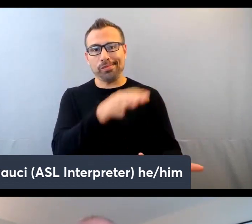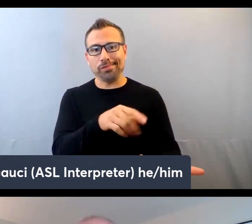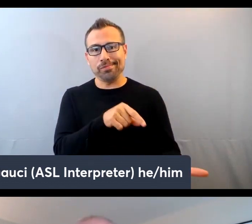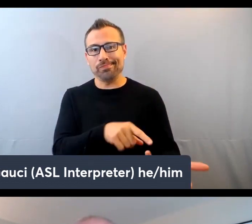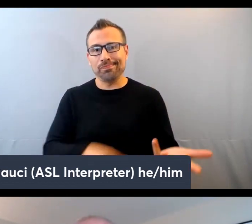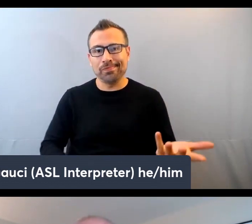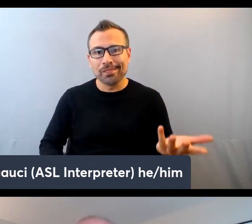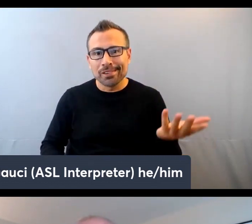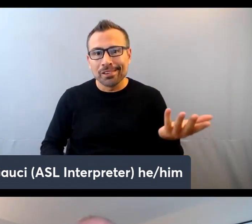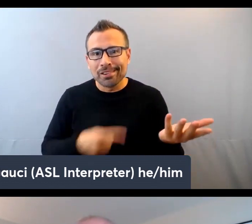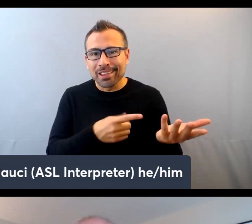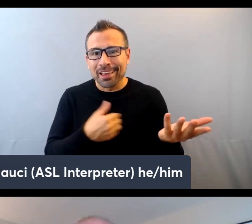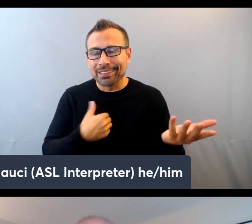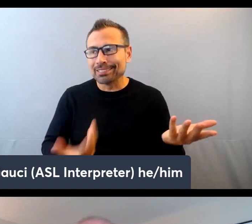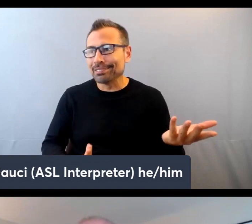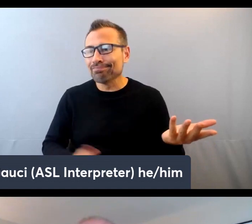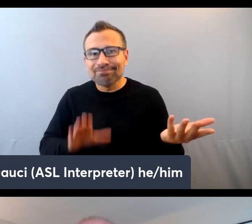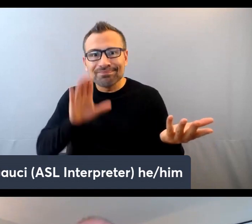really great